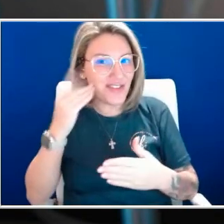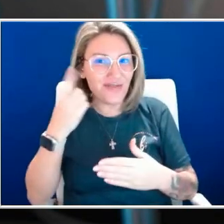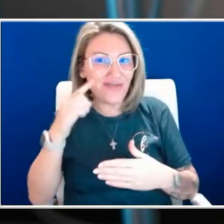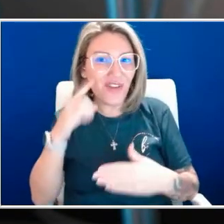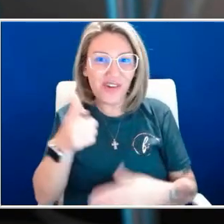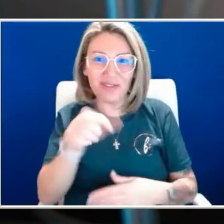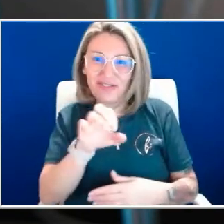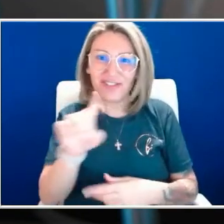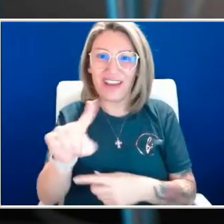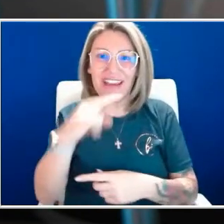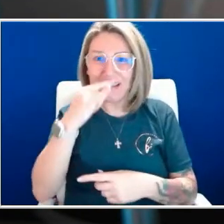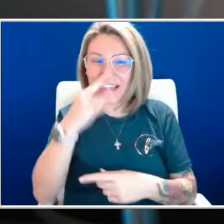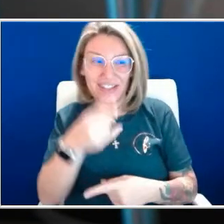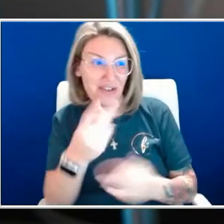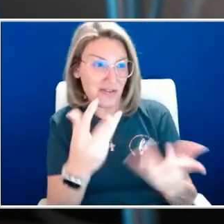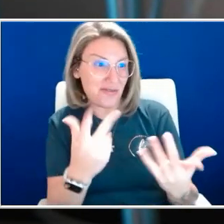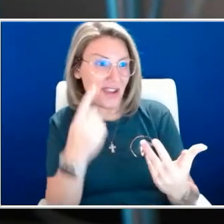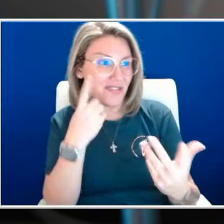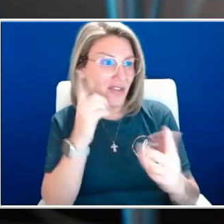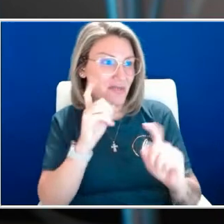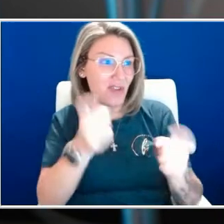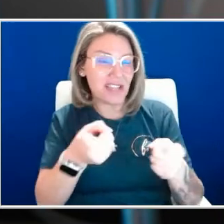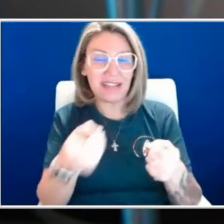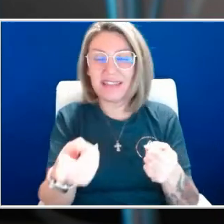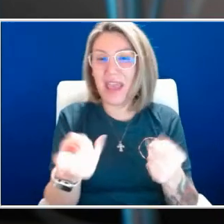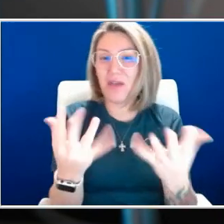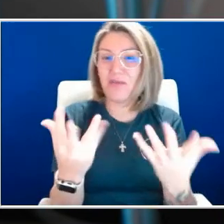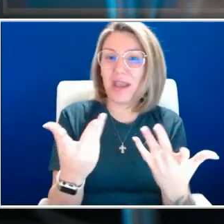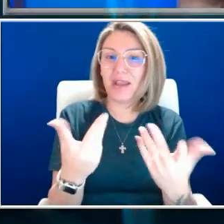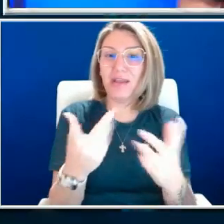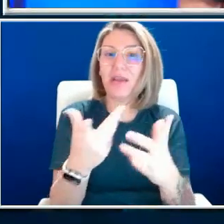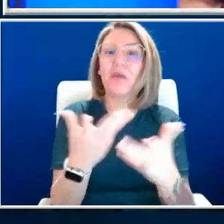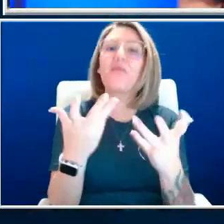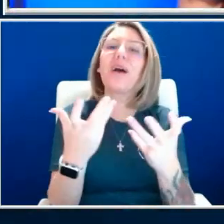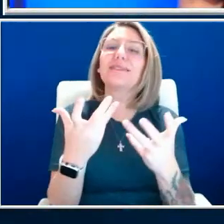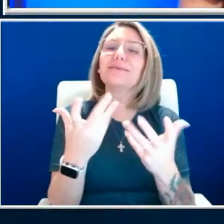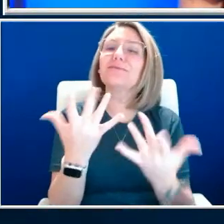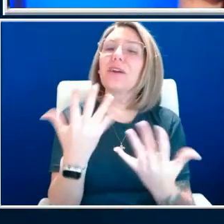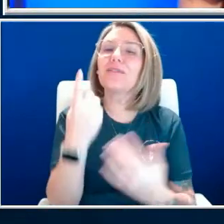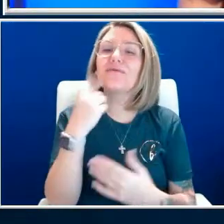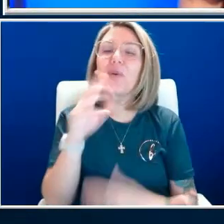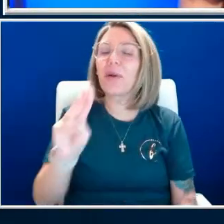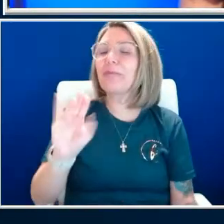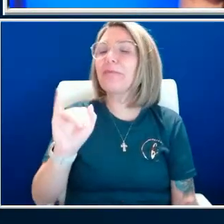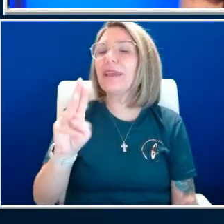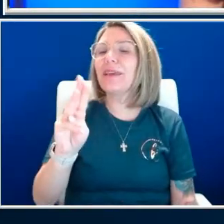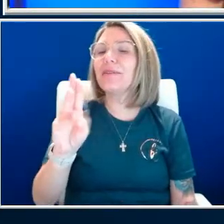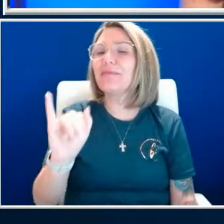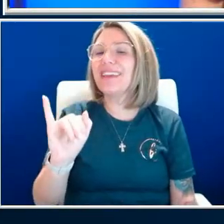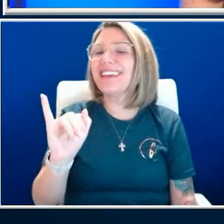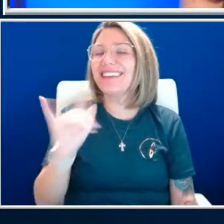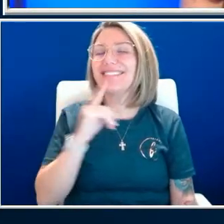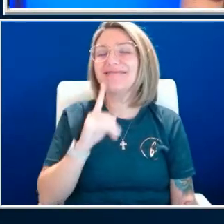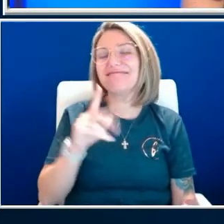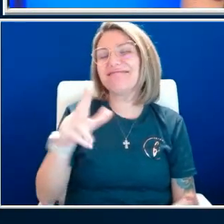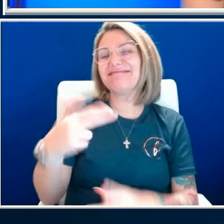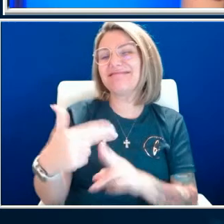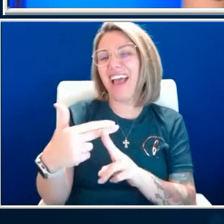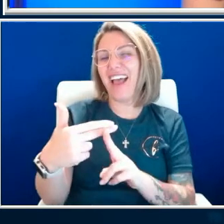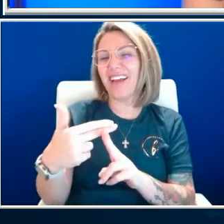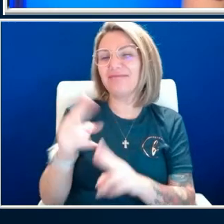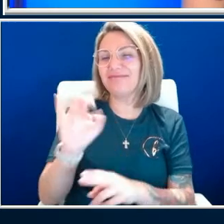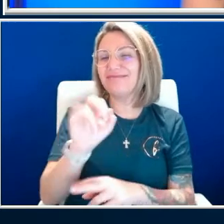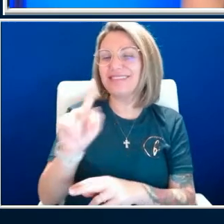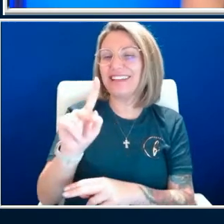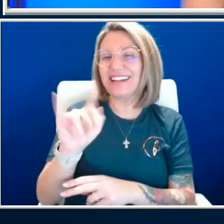I told them to open up, but no, they want to wait for Mimi to get home. All right, so Mimi got home, and you all opened them